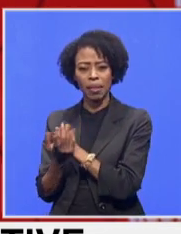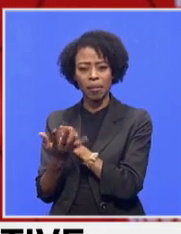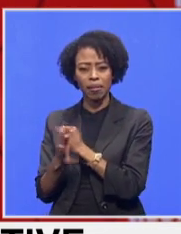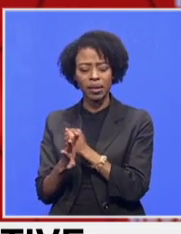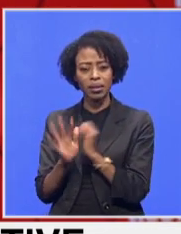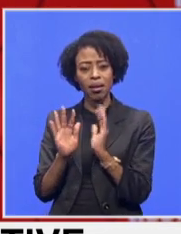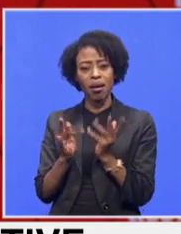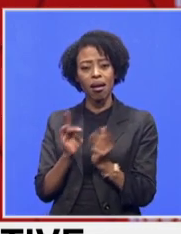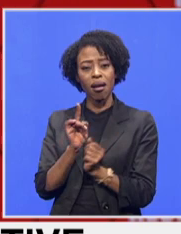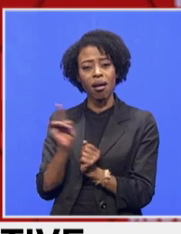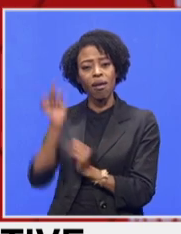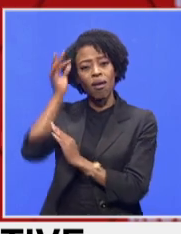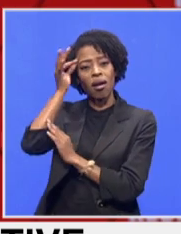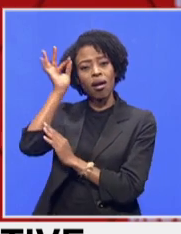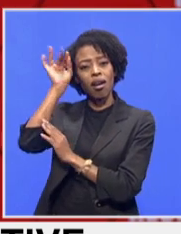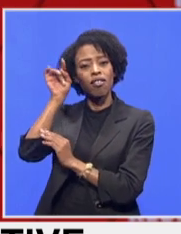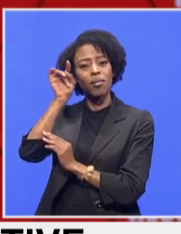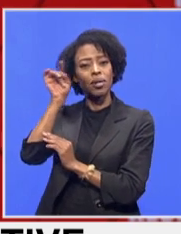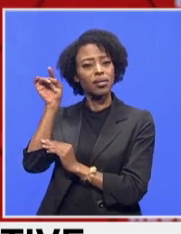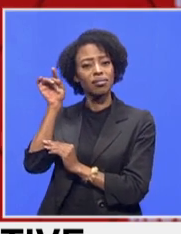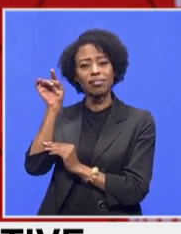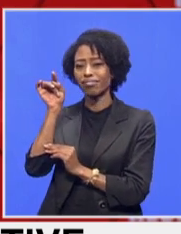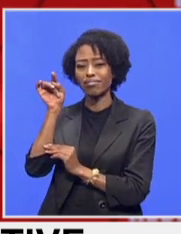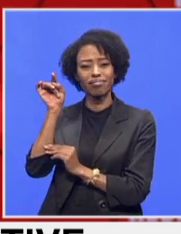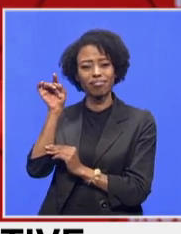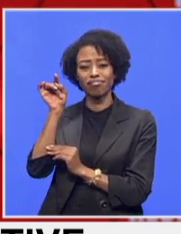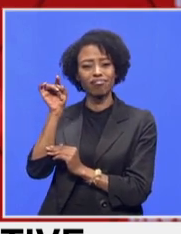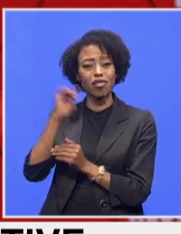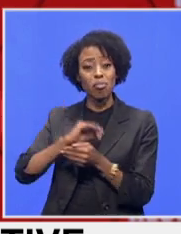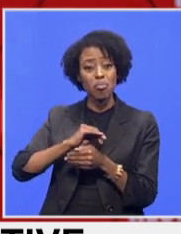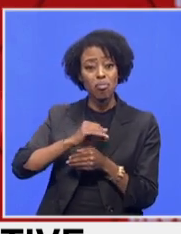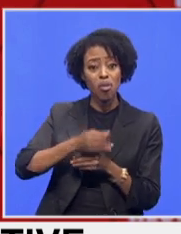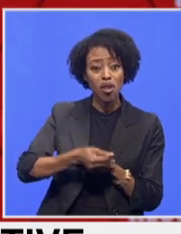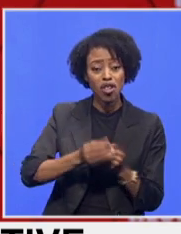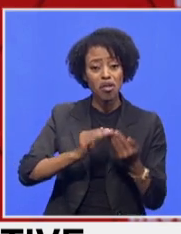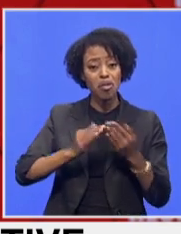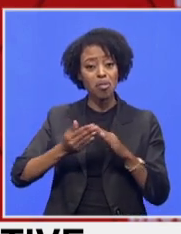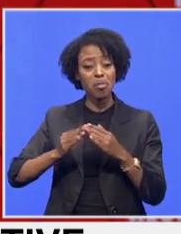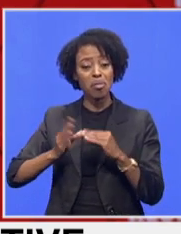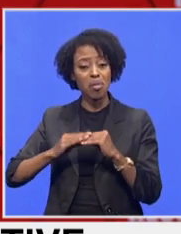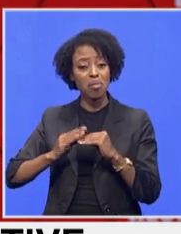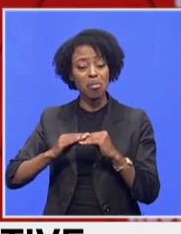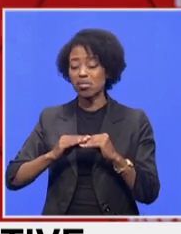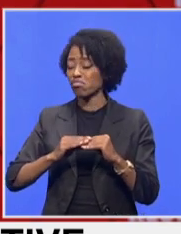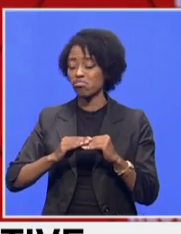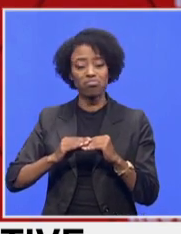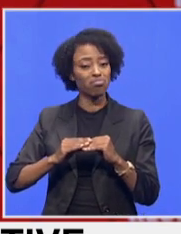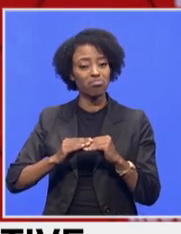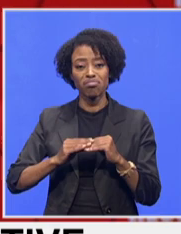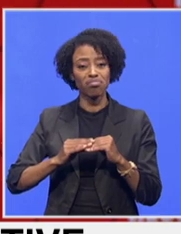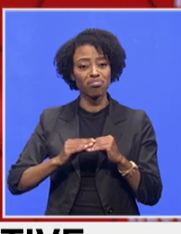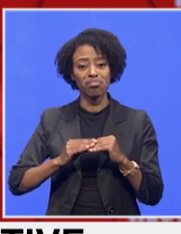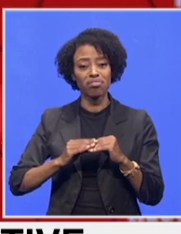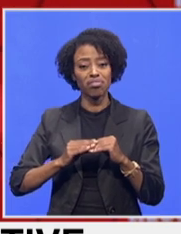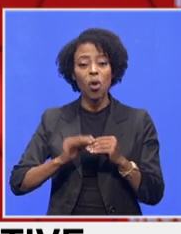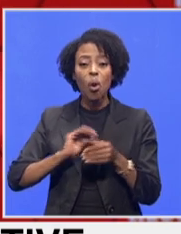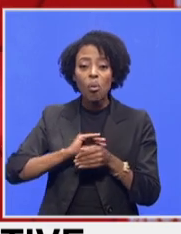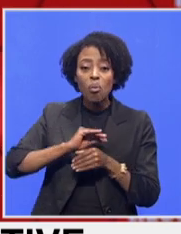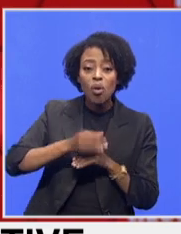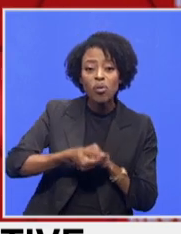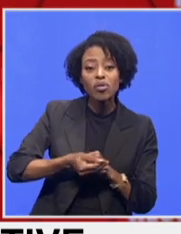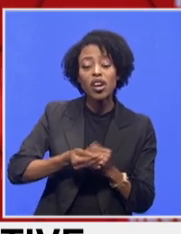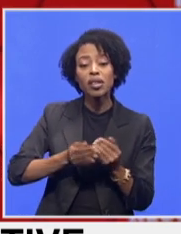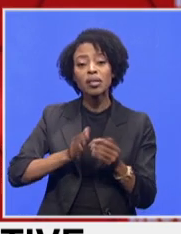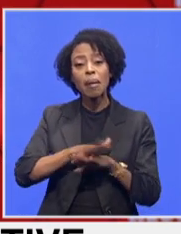state is no more to protect even the most basic rights that